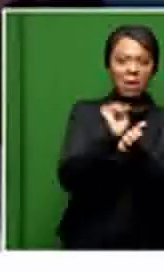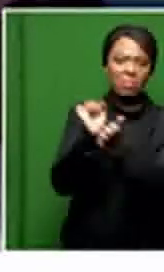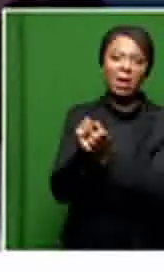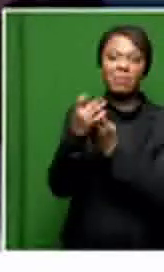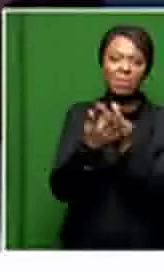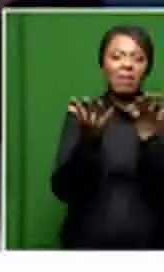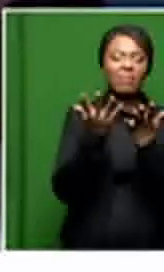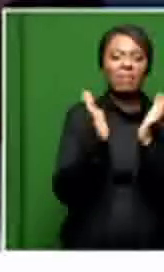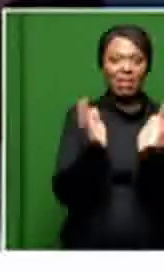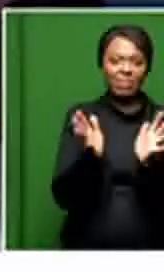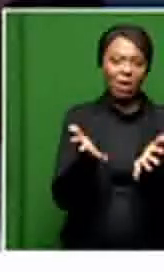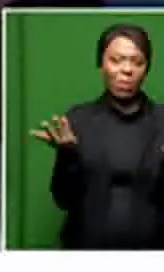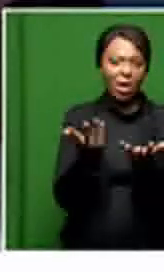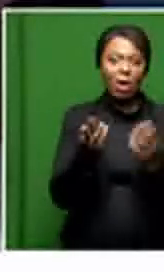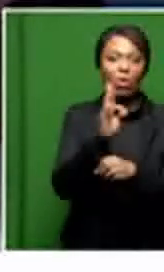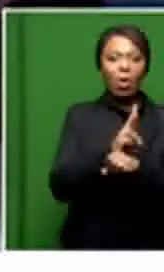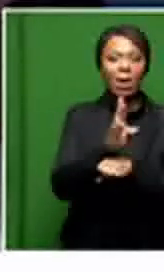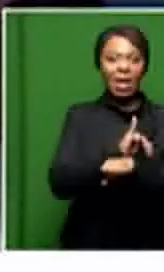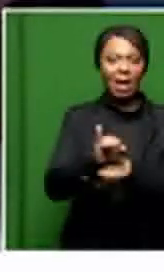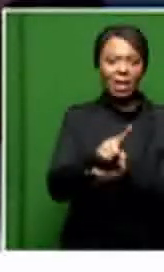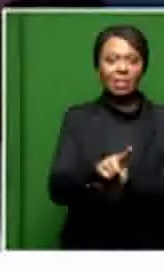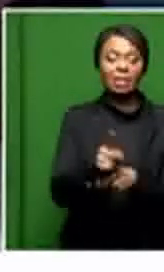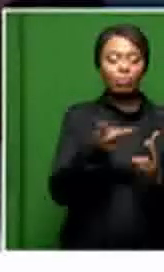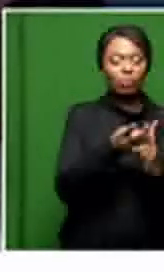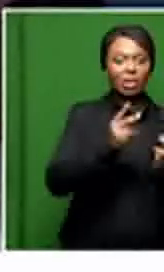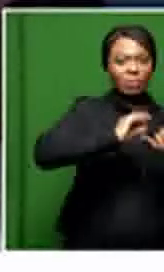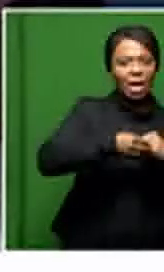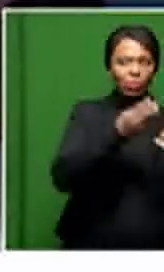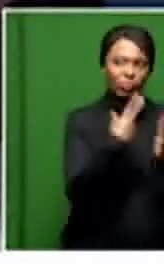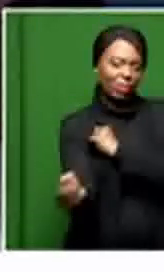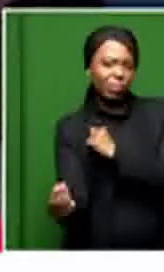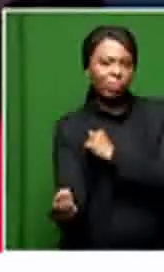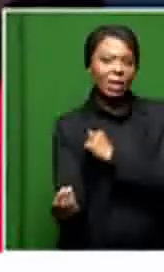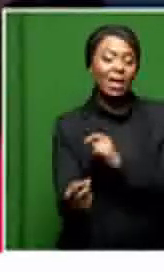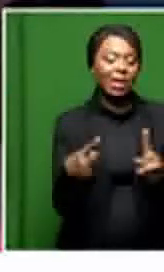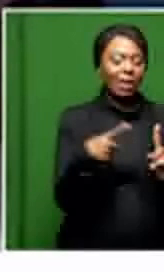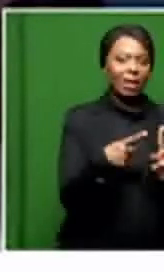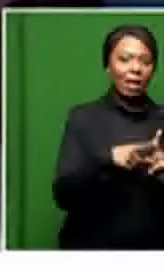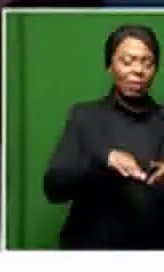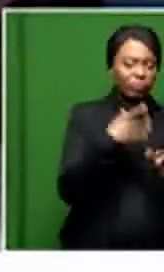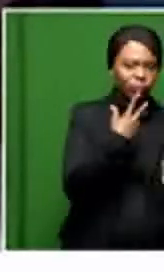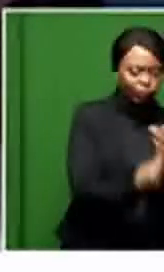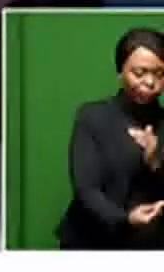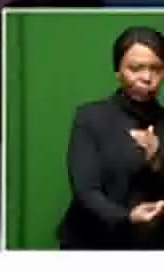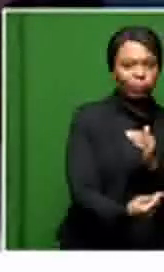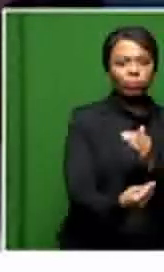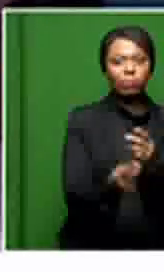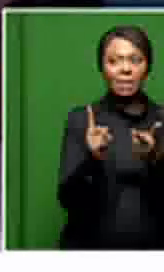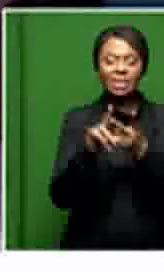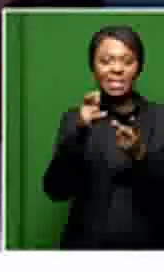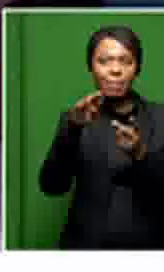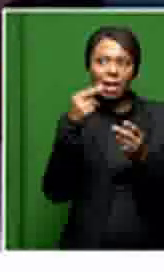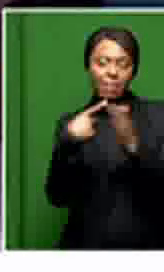to escape, and Makana drowns and Stuurman escapes and is finally transported to Australia and dies